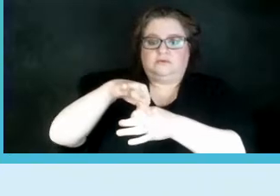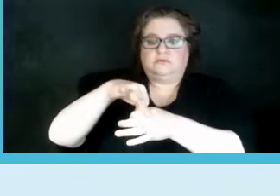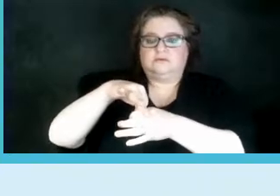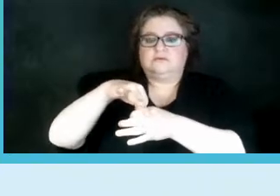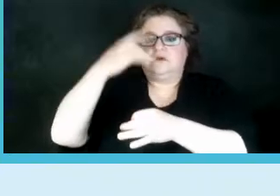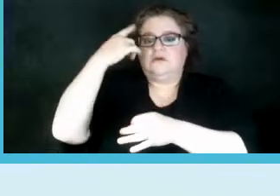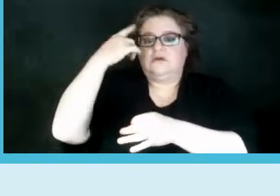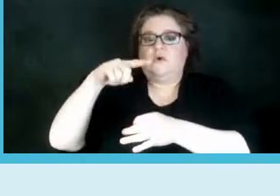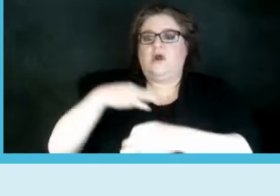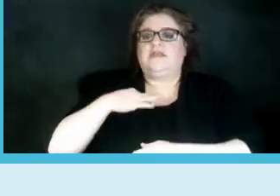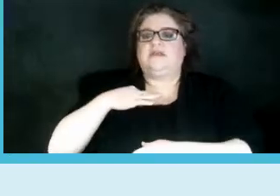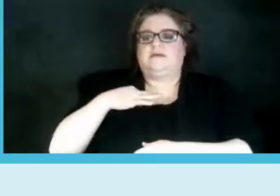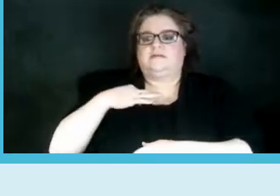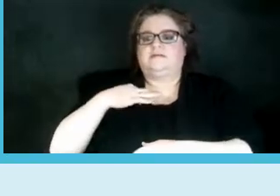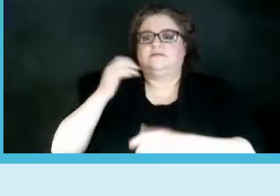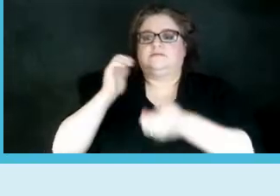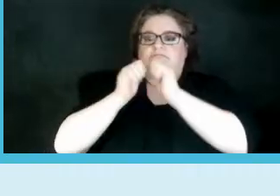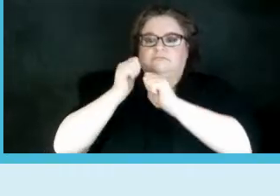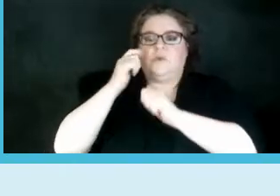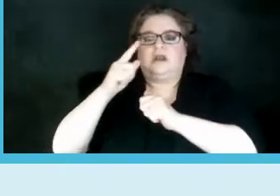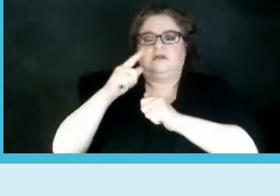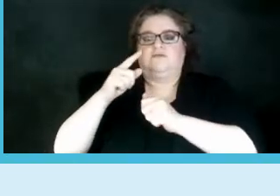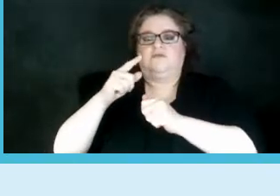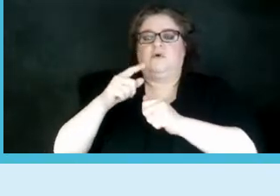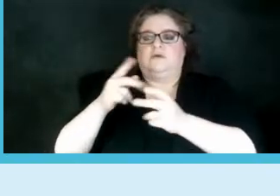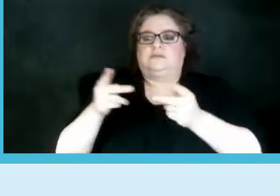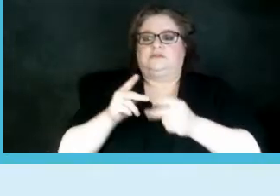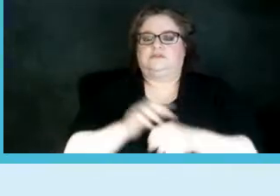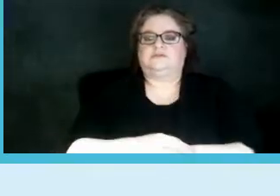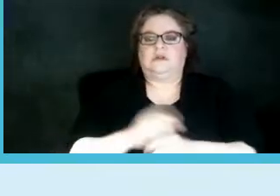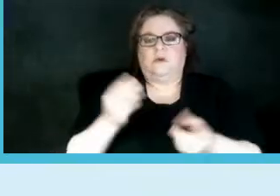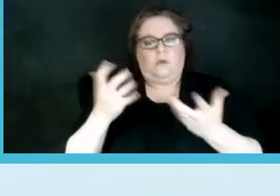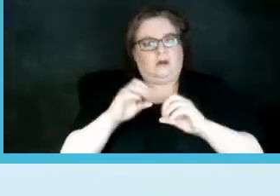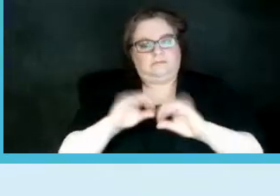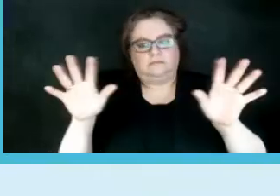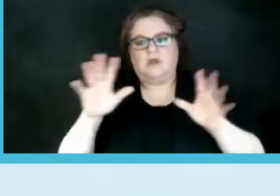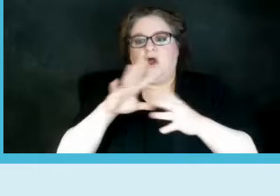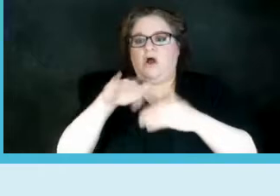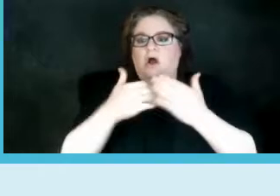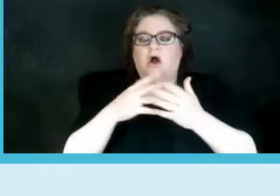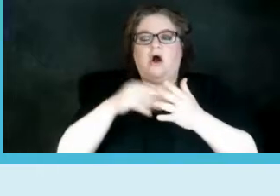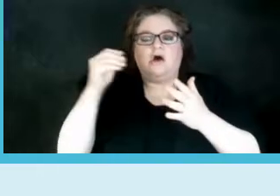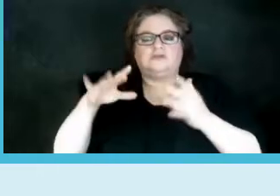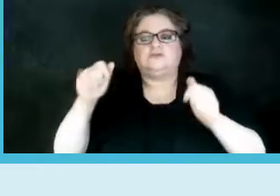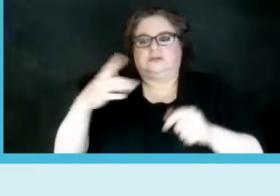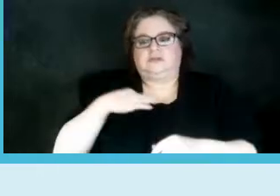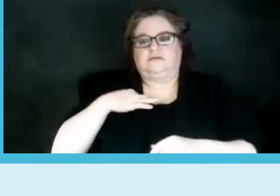for the candidates that are running. So I wanted to make sure we're clear on that. All students are eligible to